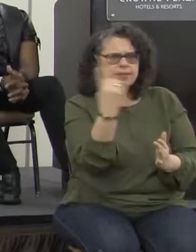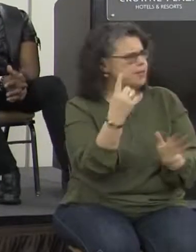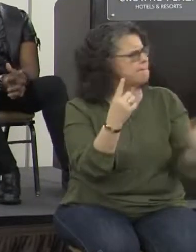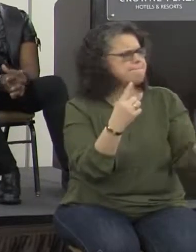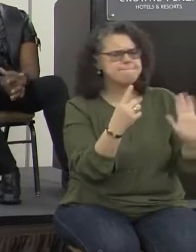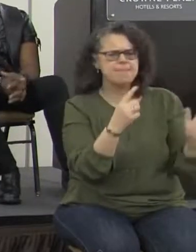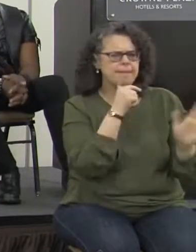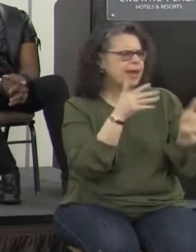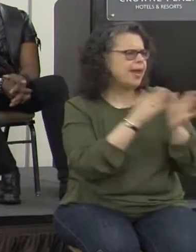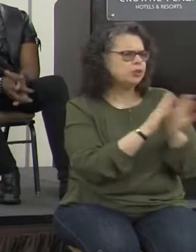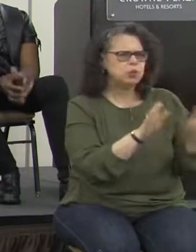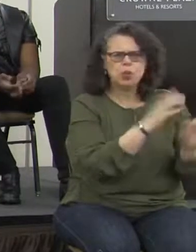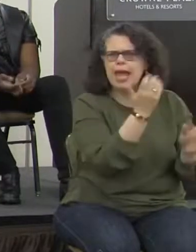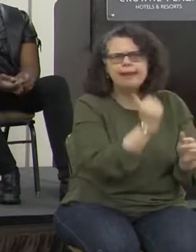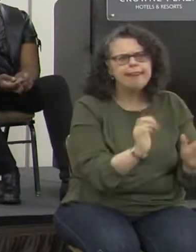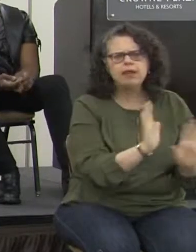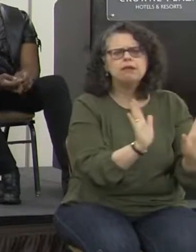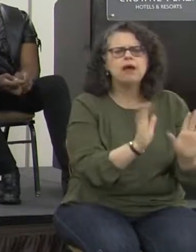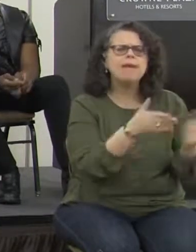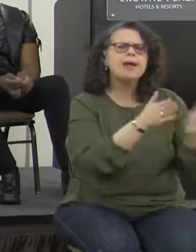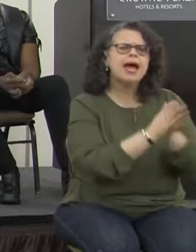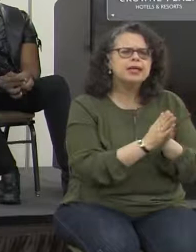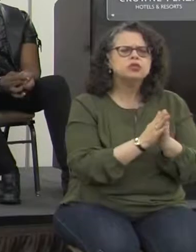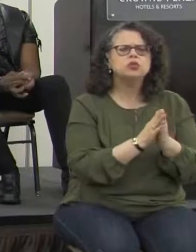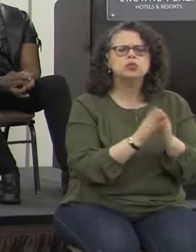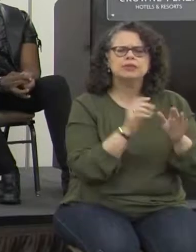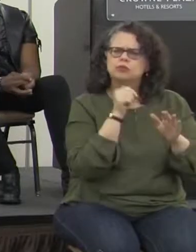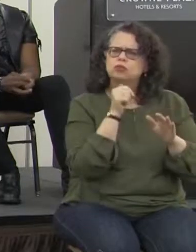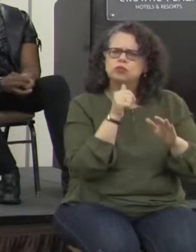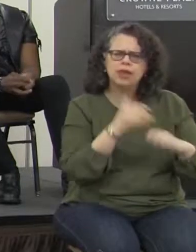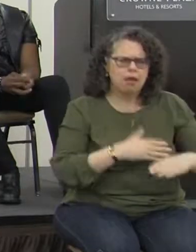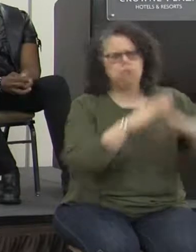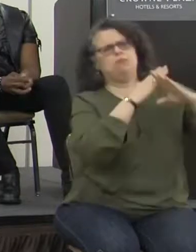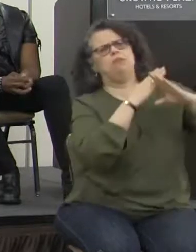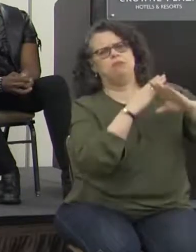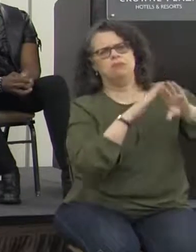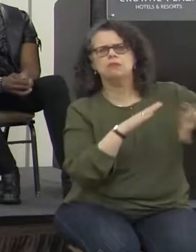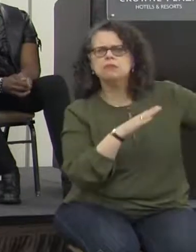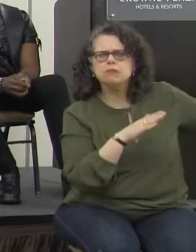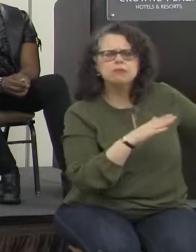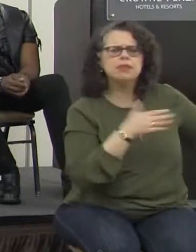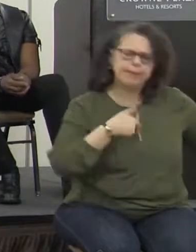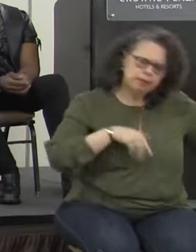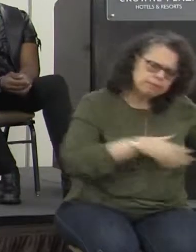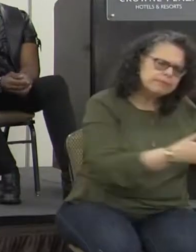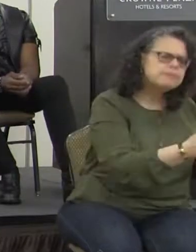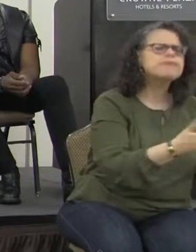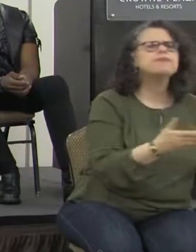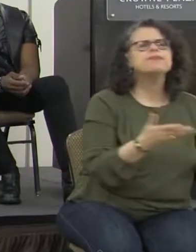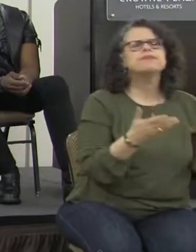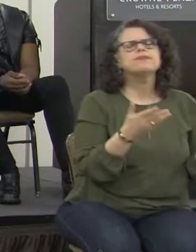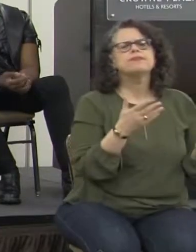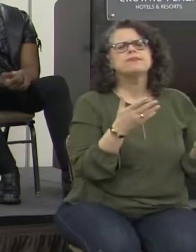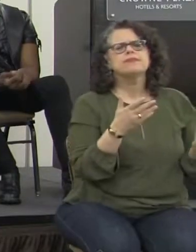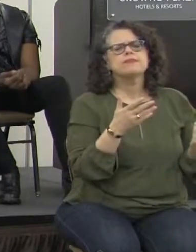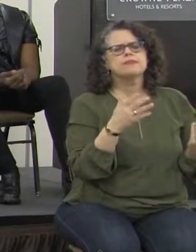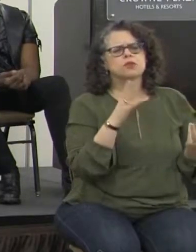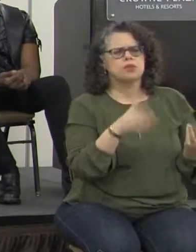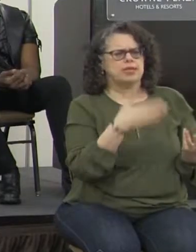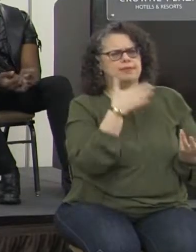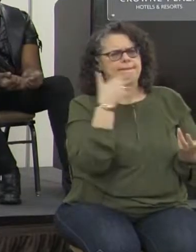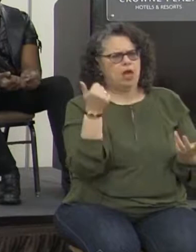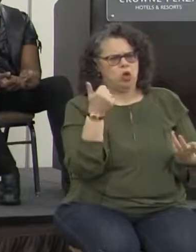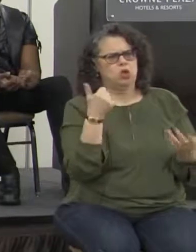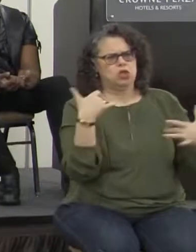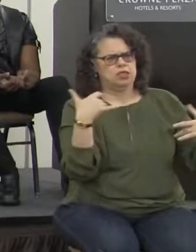to do anything. All I'm asking you really to do is to get out of my way. So that really is a better summary